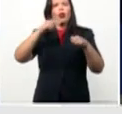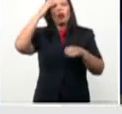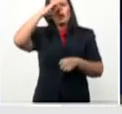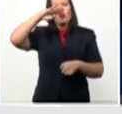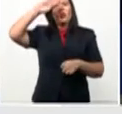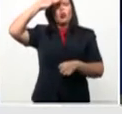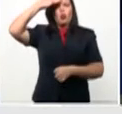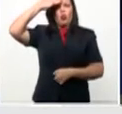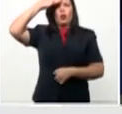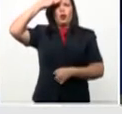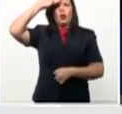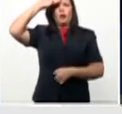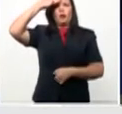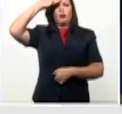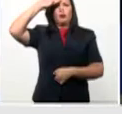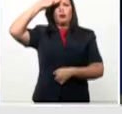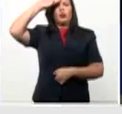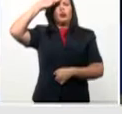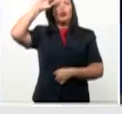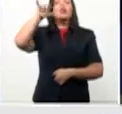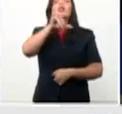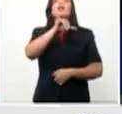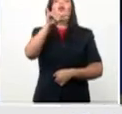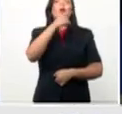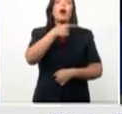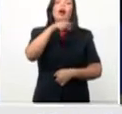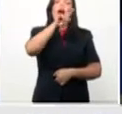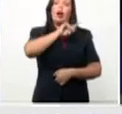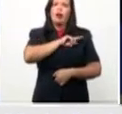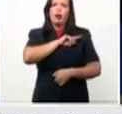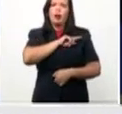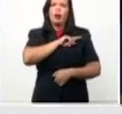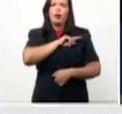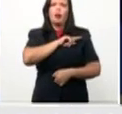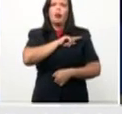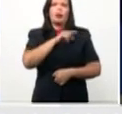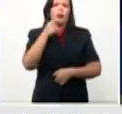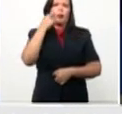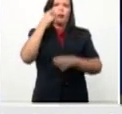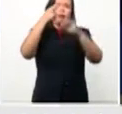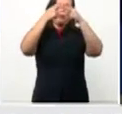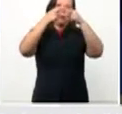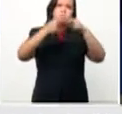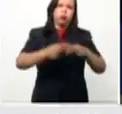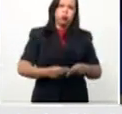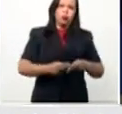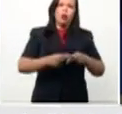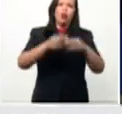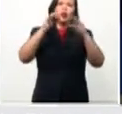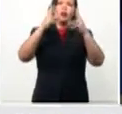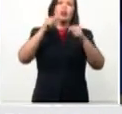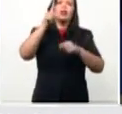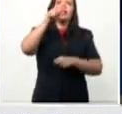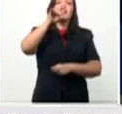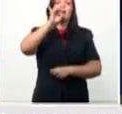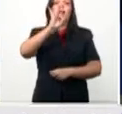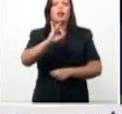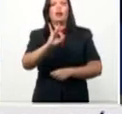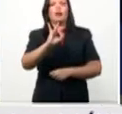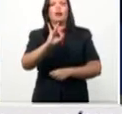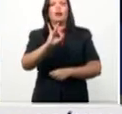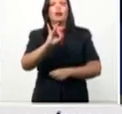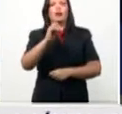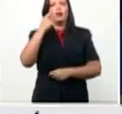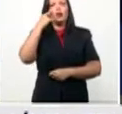Cuba, with this lethality, remains in 17th place among the countries that make up the region of